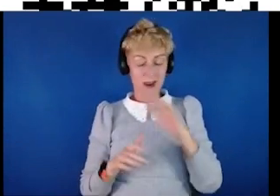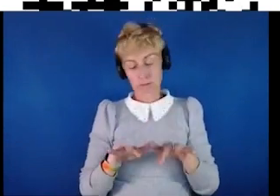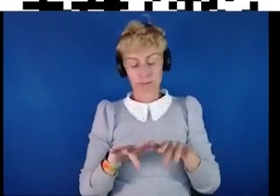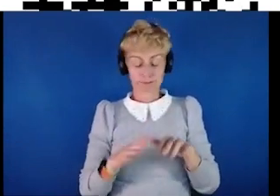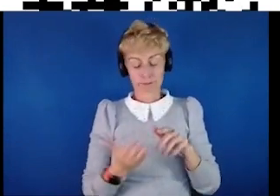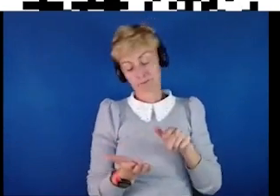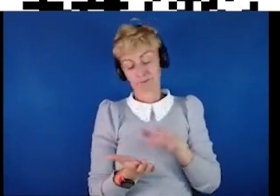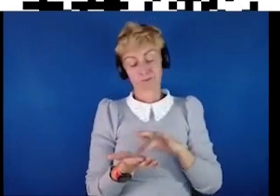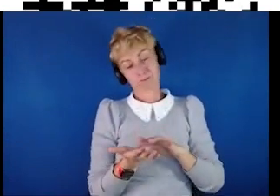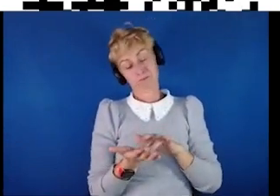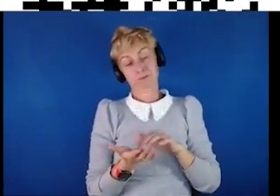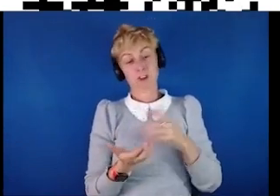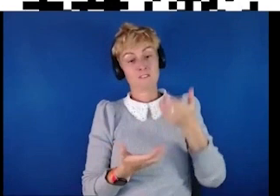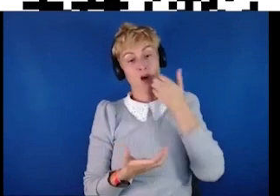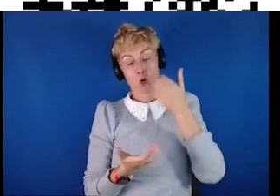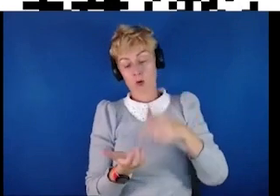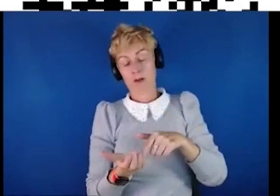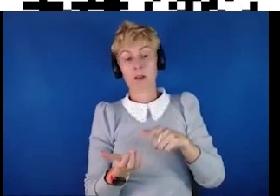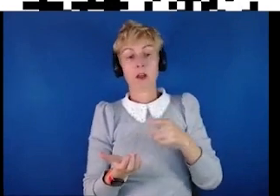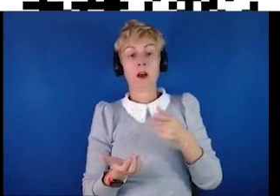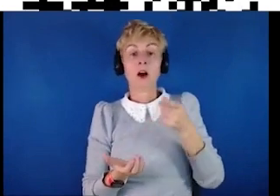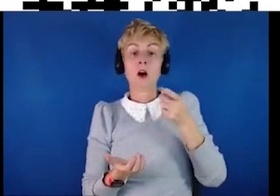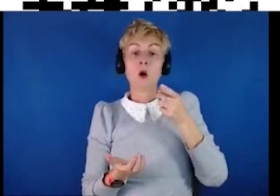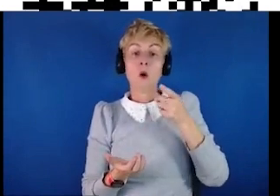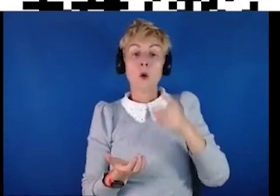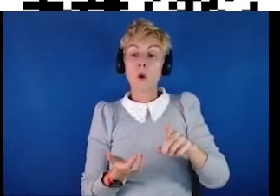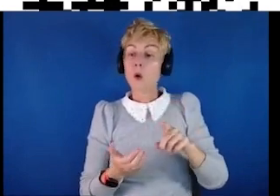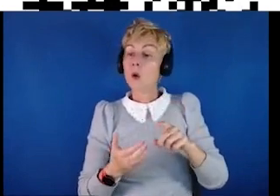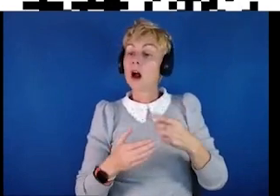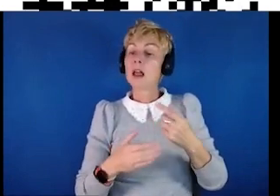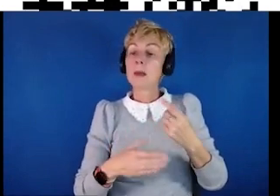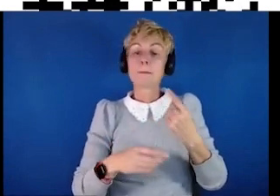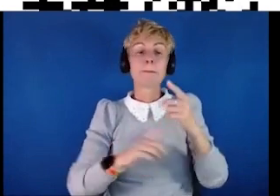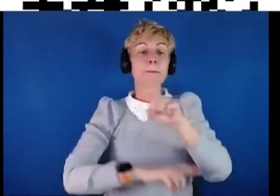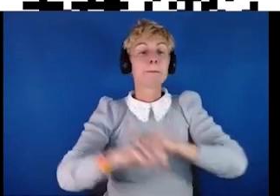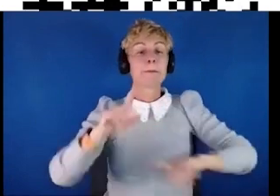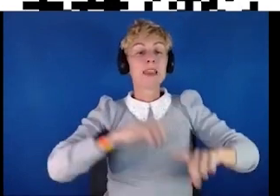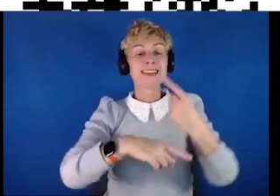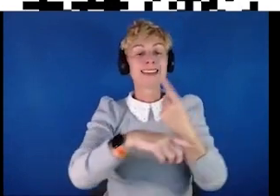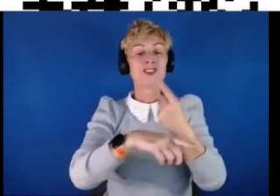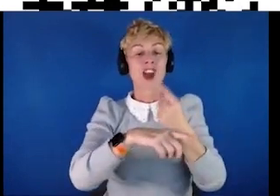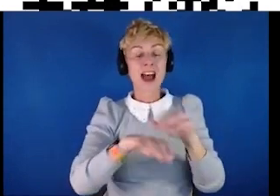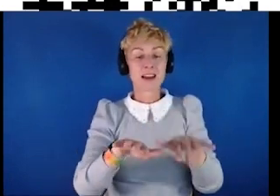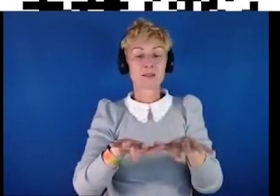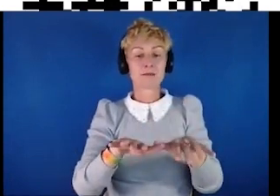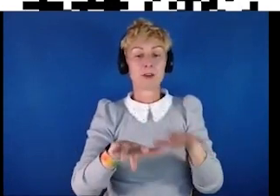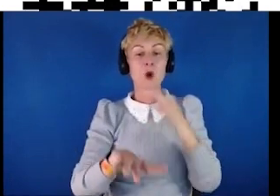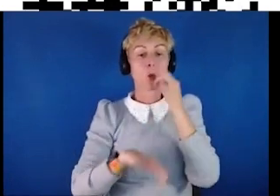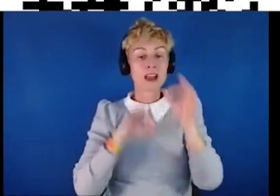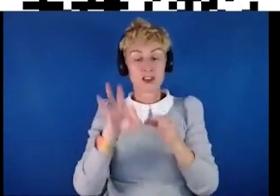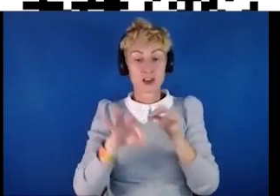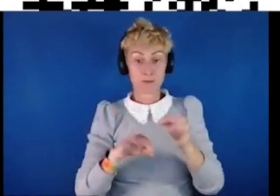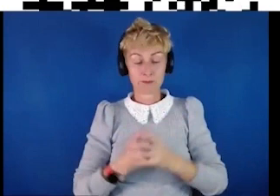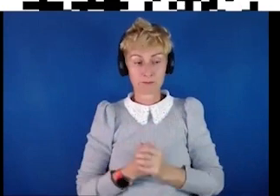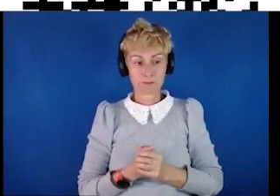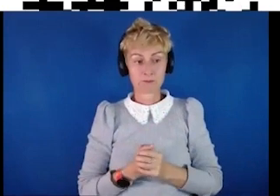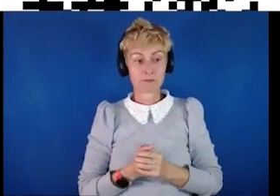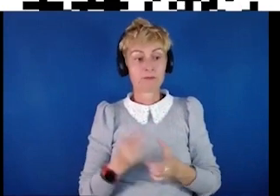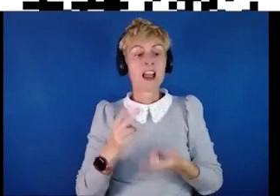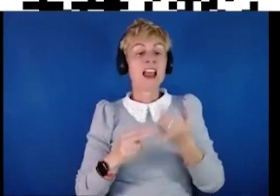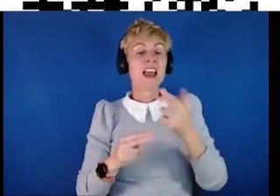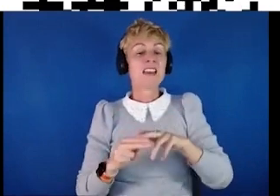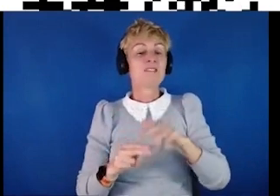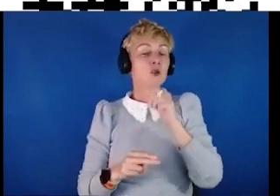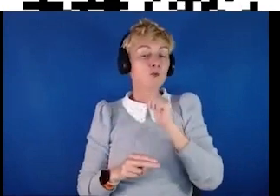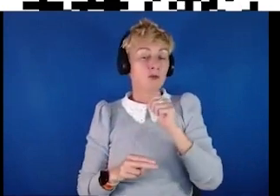there. And then you can also send questions into the meeting chat as well. If you wanted to remain anonymous at any point, you're welcome